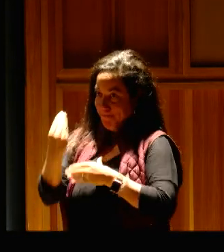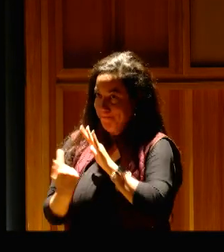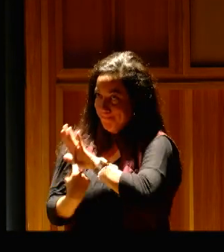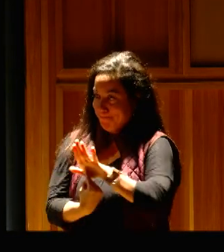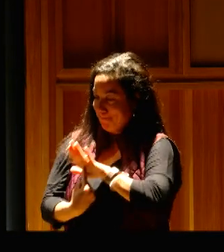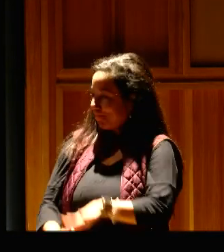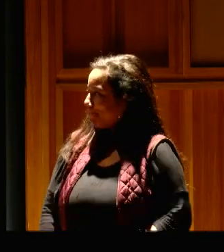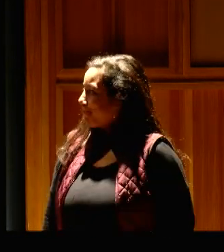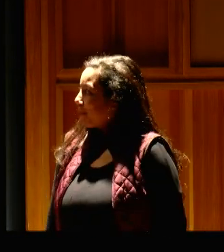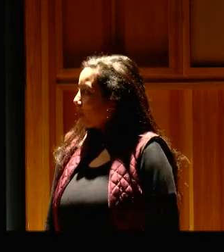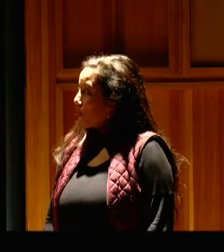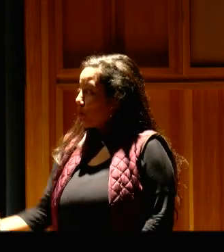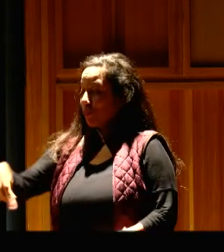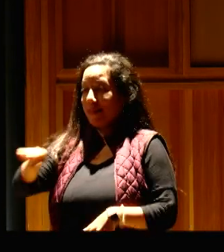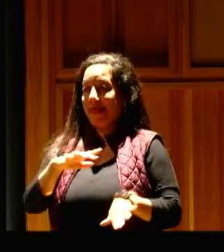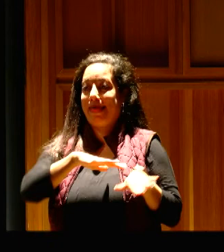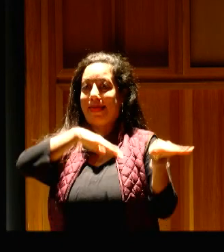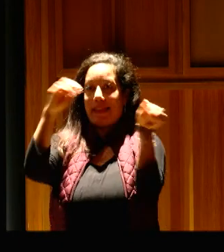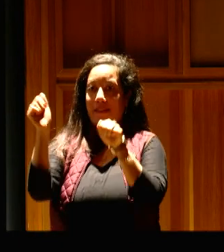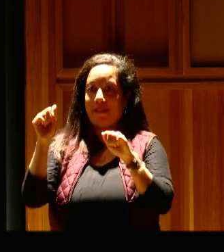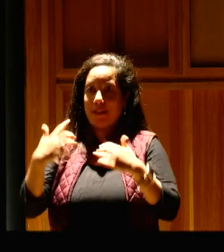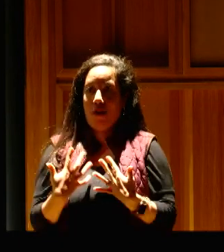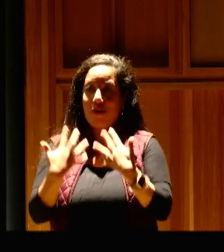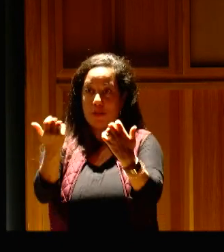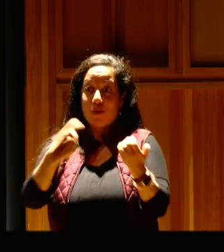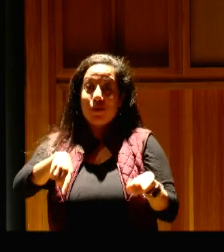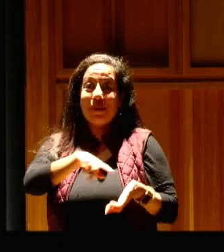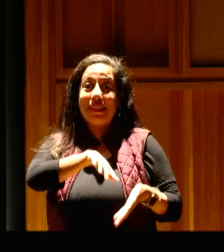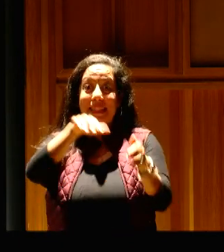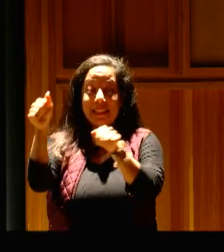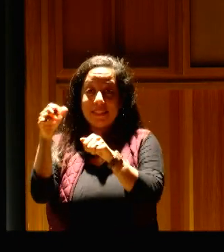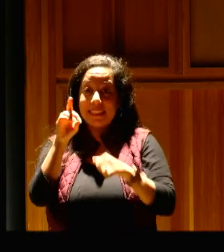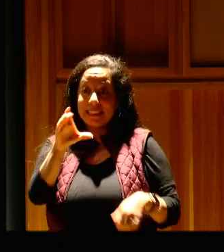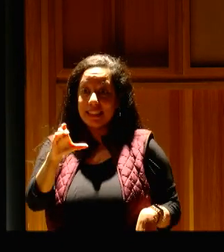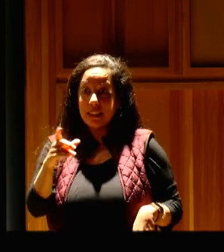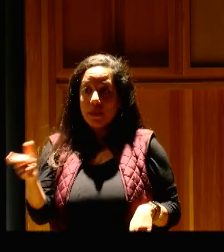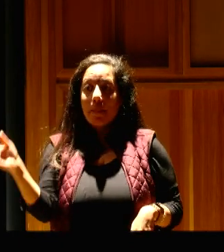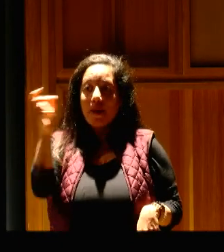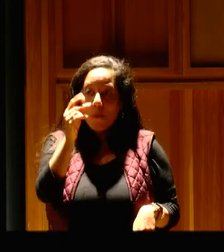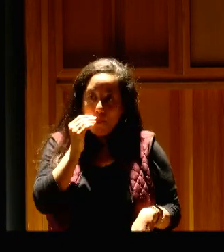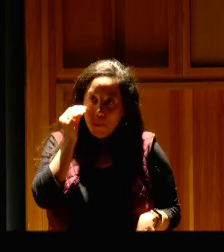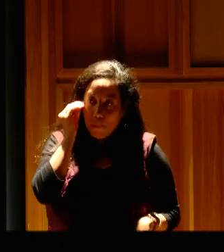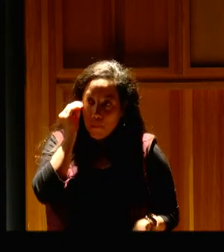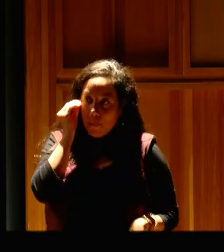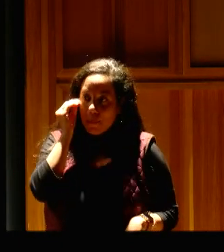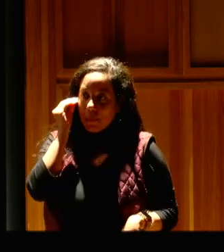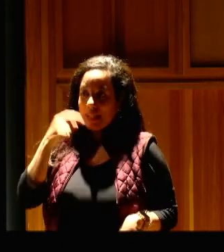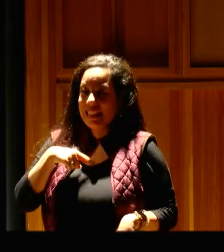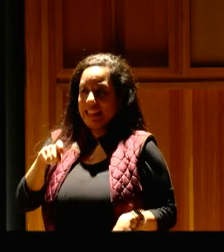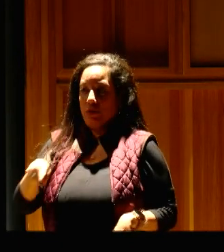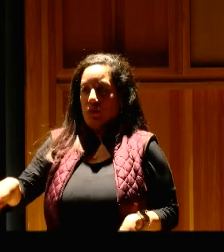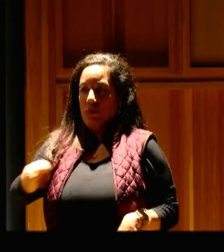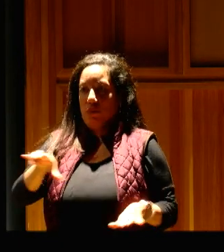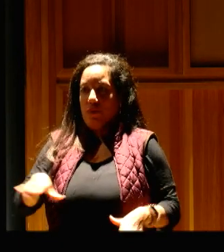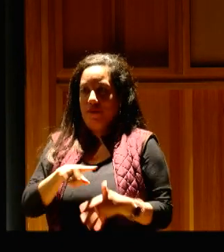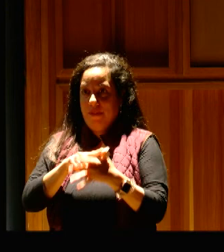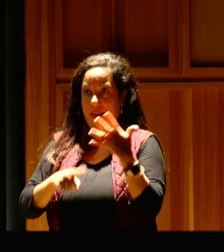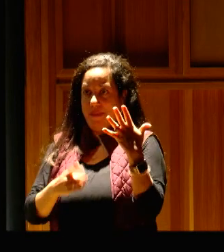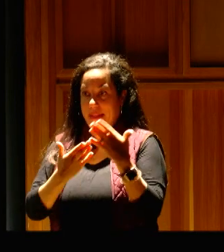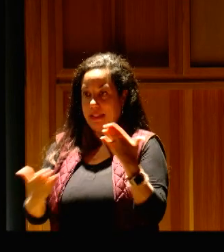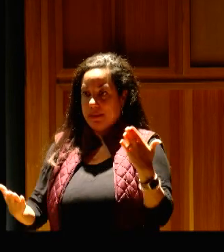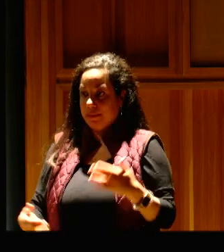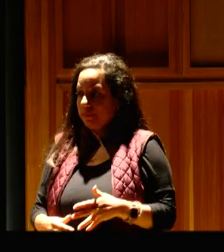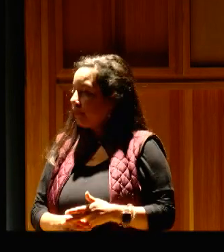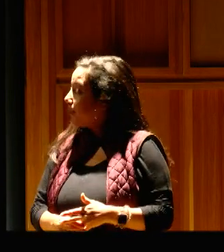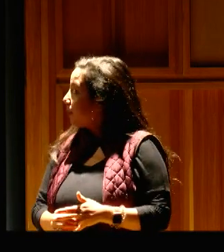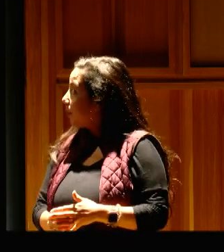you leave this auditorium, maybe when you leave DC and go back home, I need you to do 5 things.